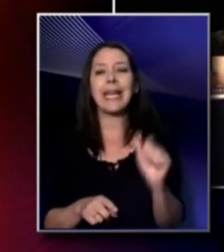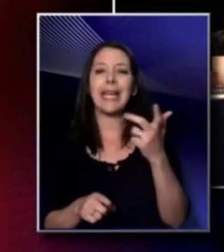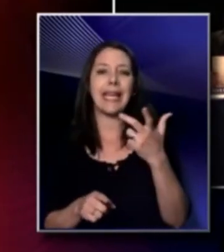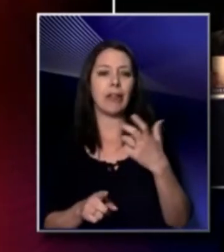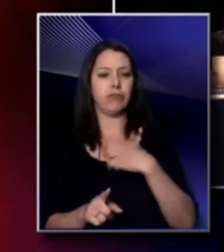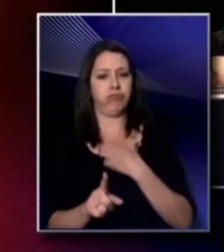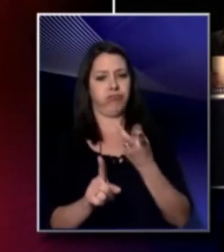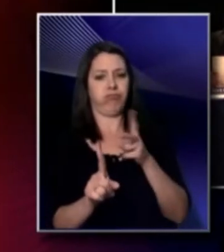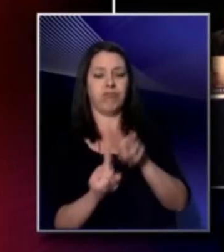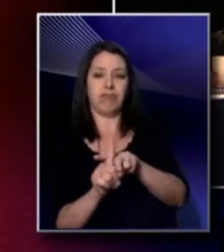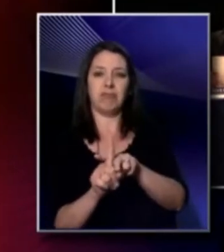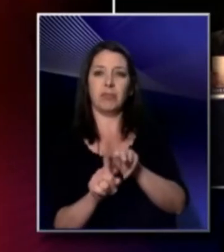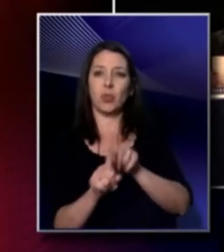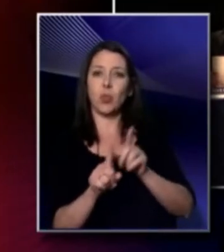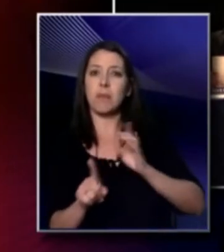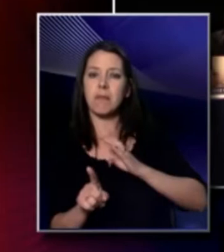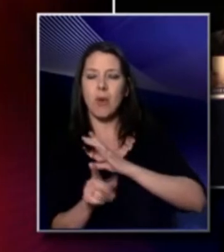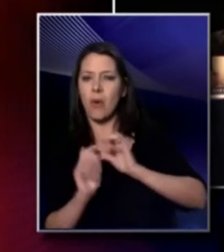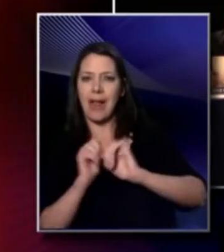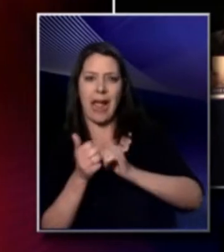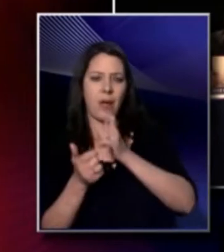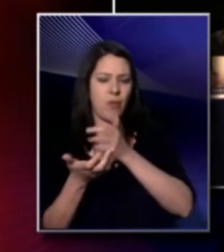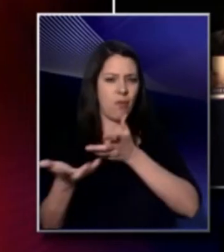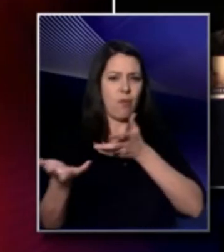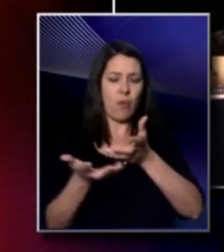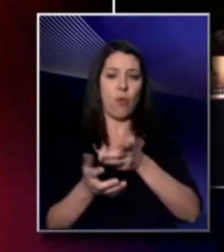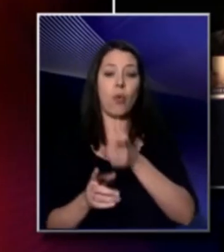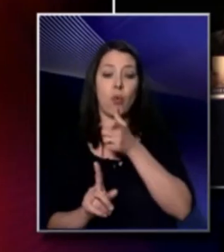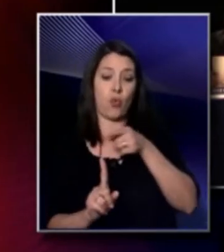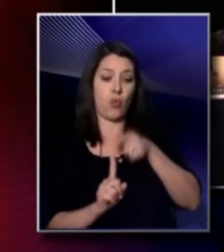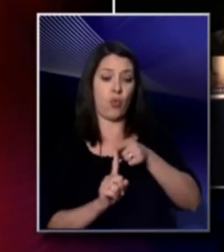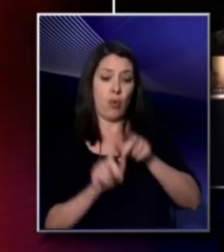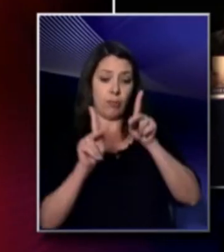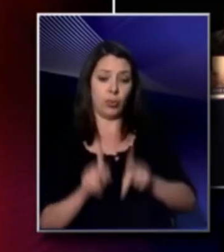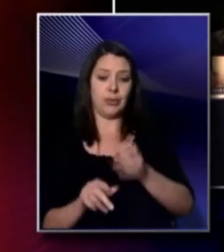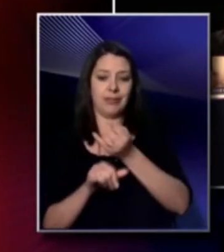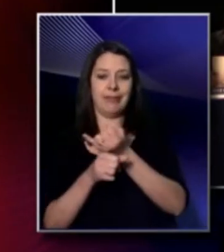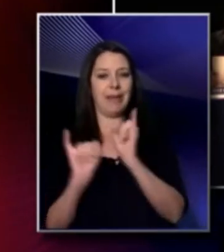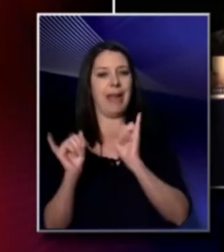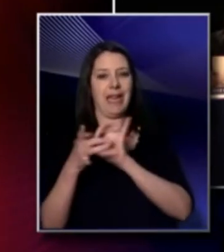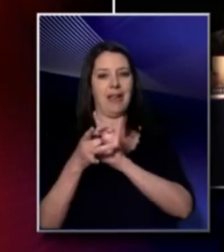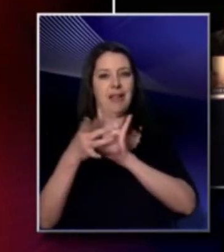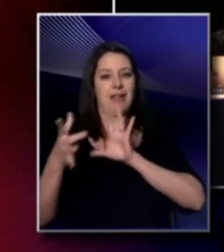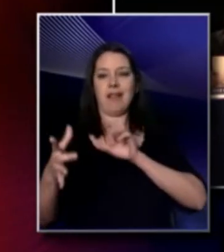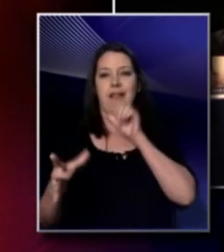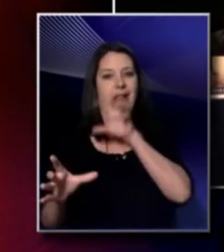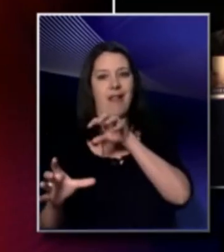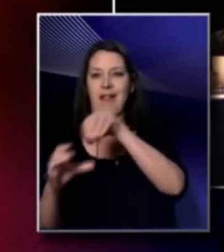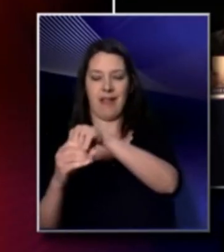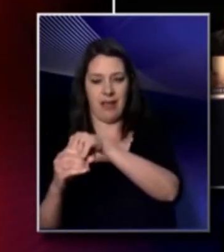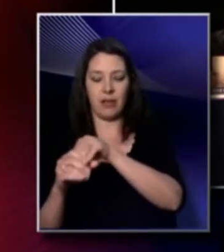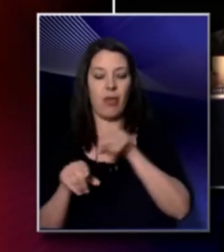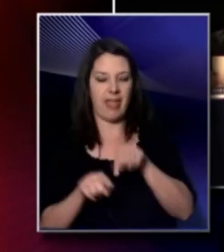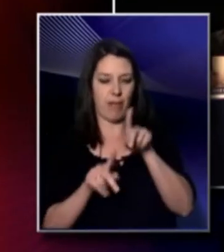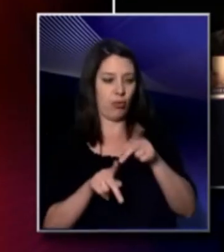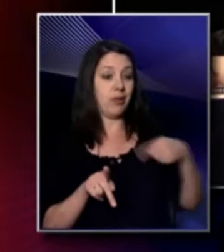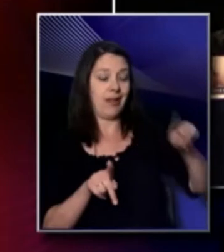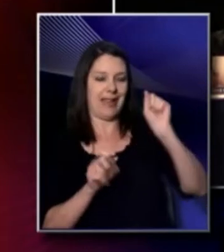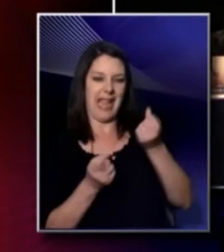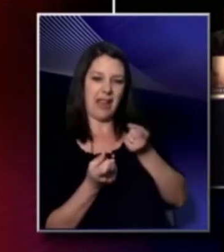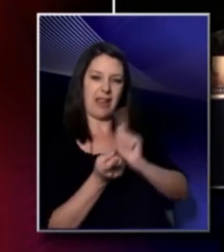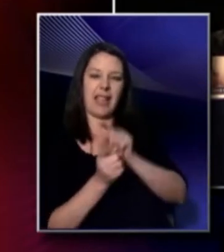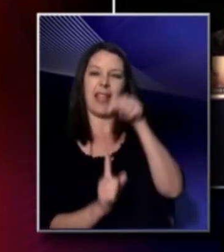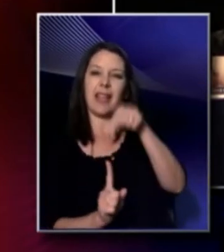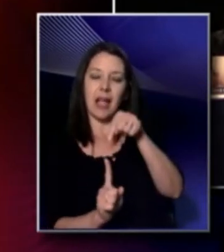on the flip side, I think if we have somebody who's independent of the board, who people can come to, and that person can kind of weigh